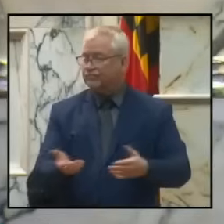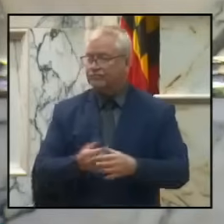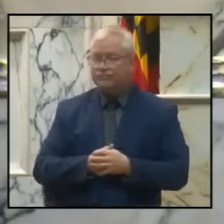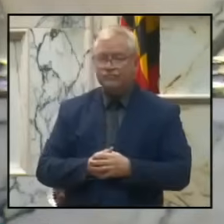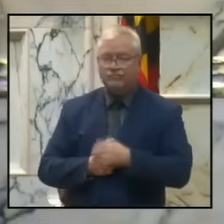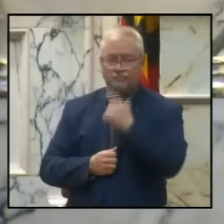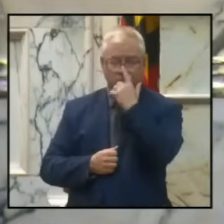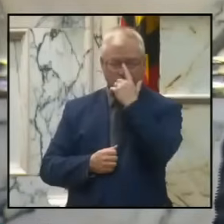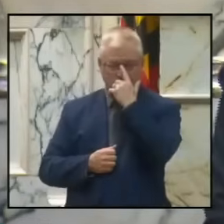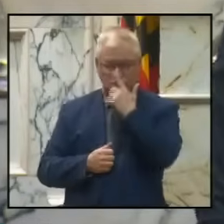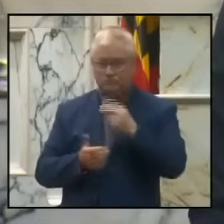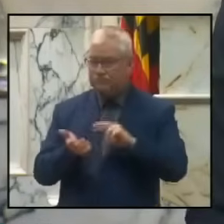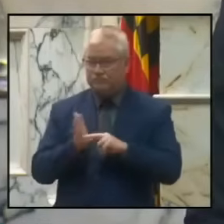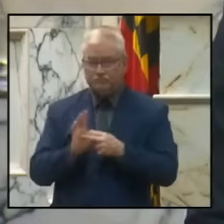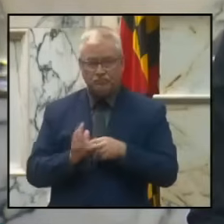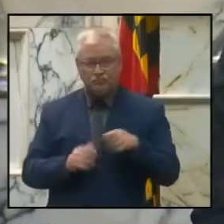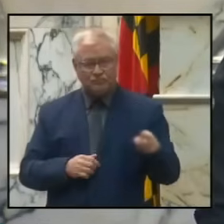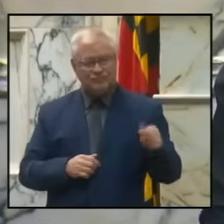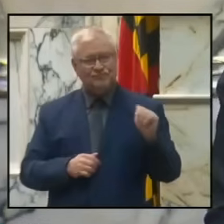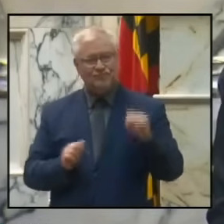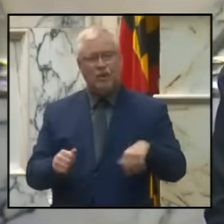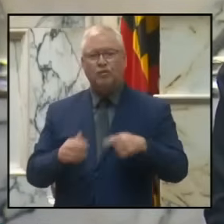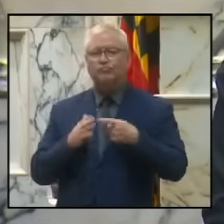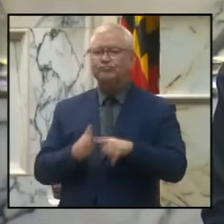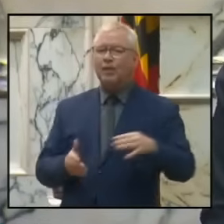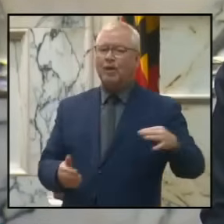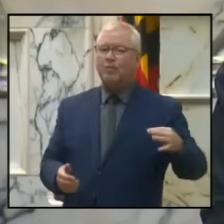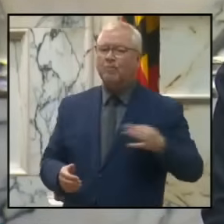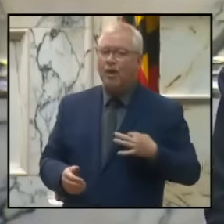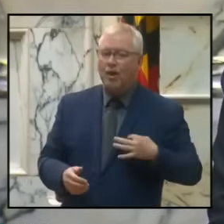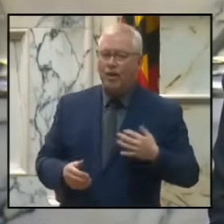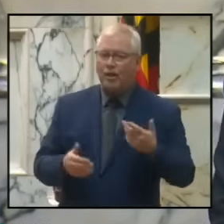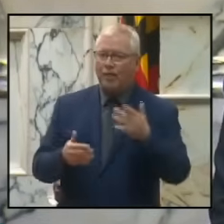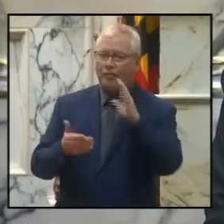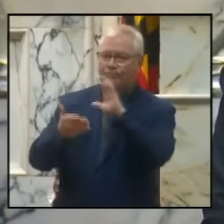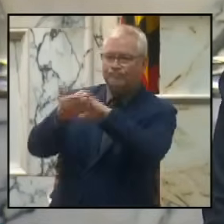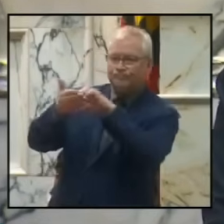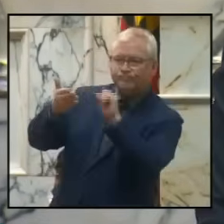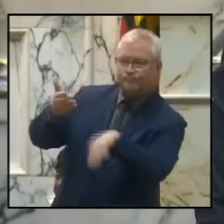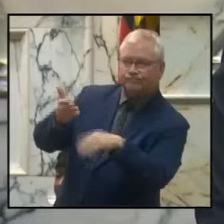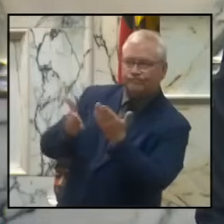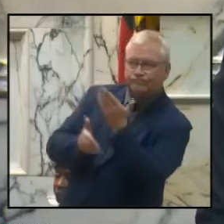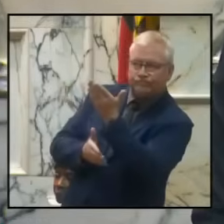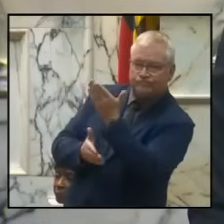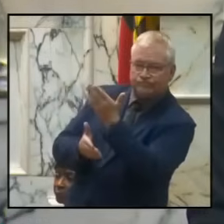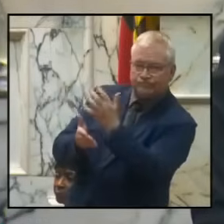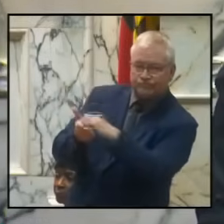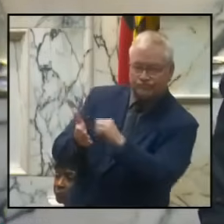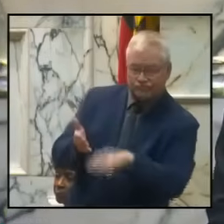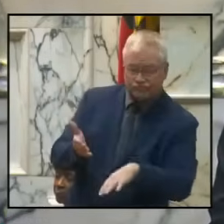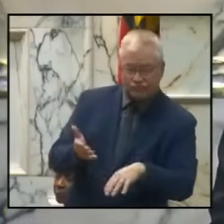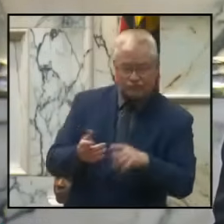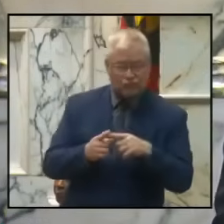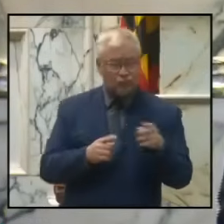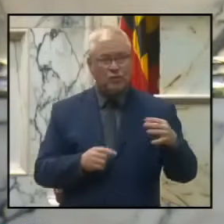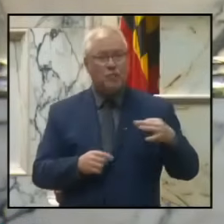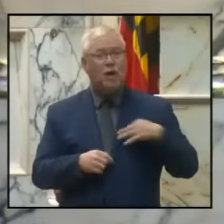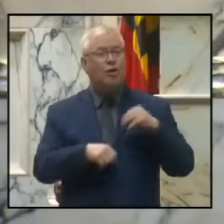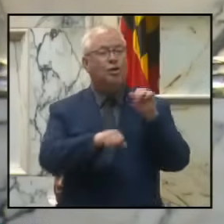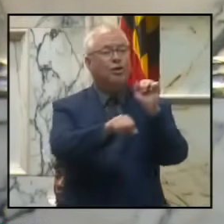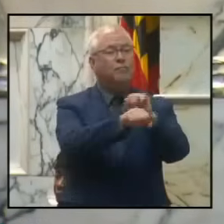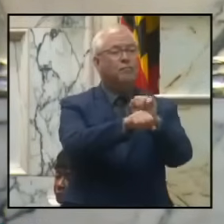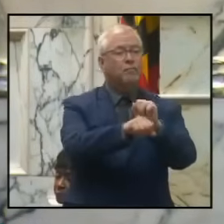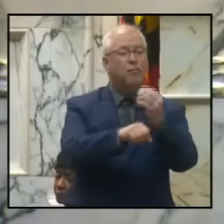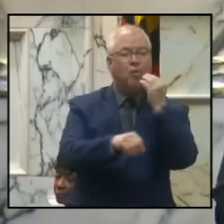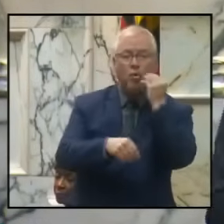can petition for expungement. So every time Carlos applies for a job or a home loan, he doesn't